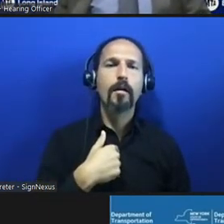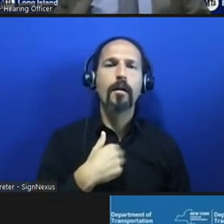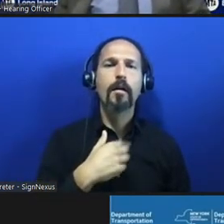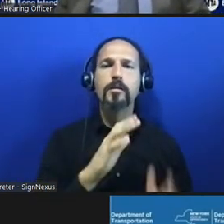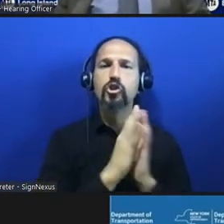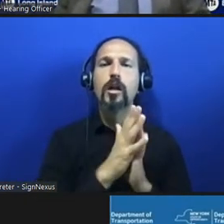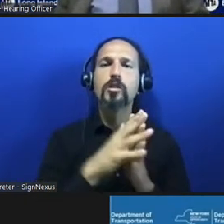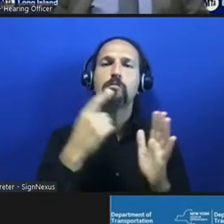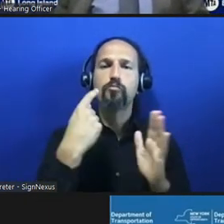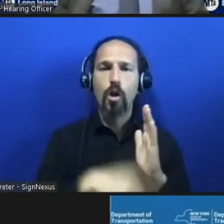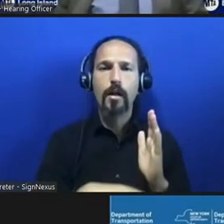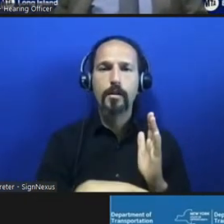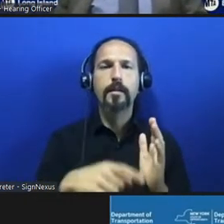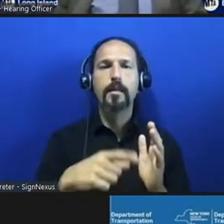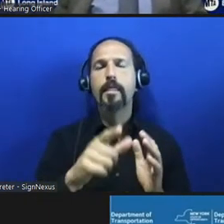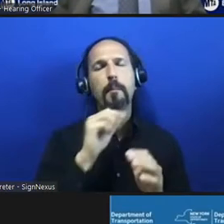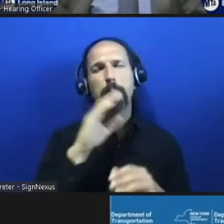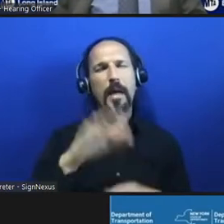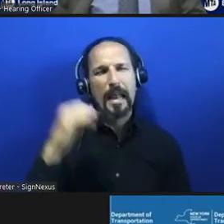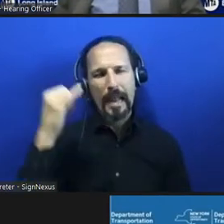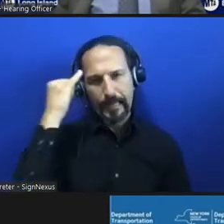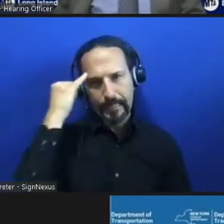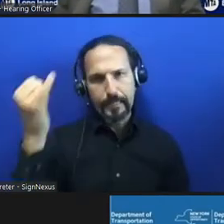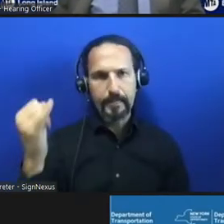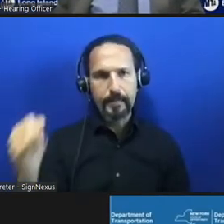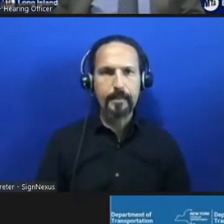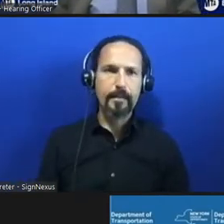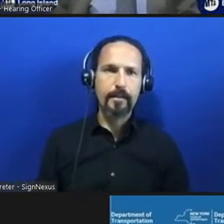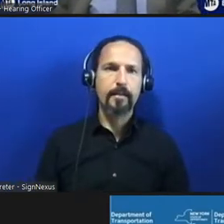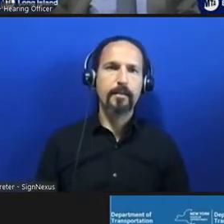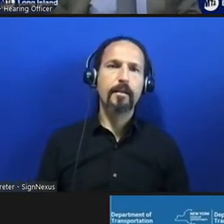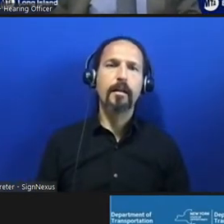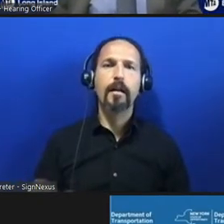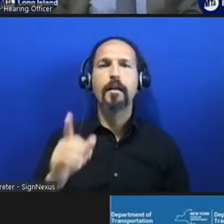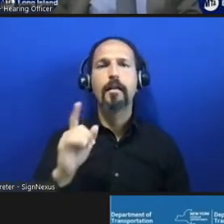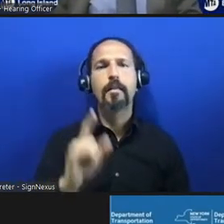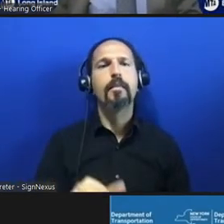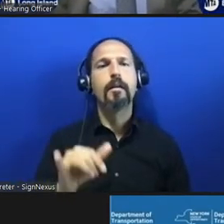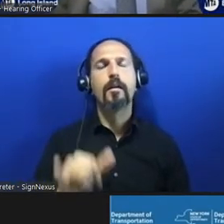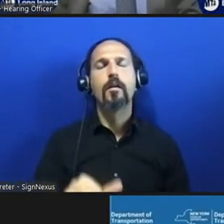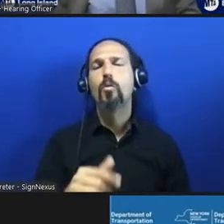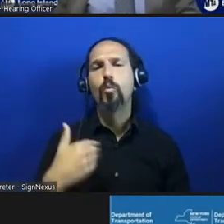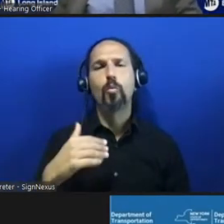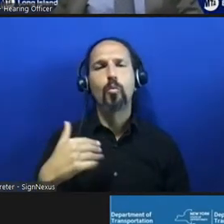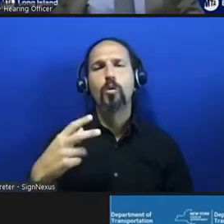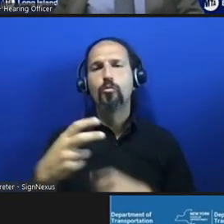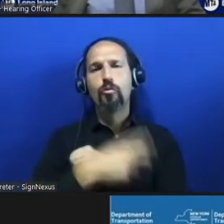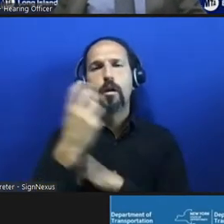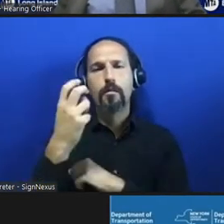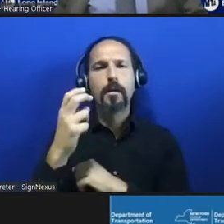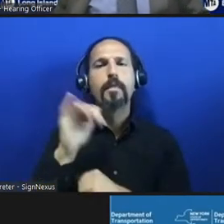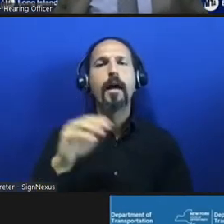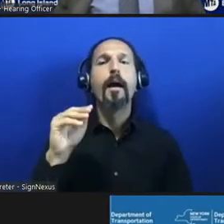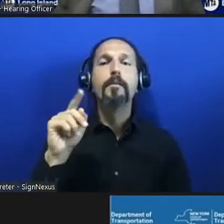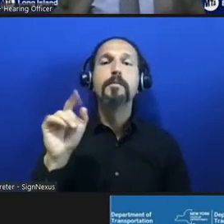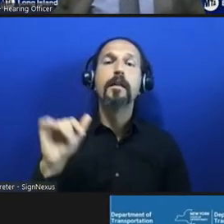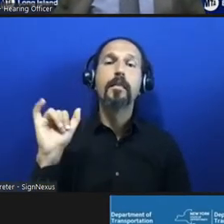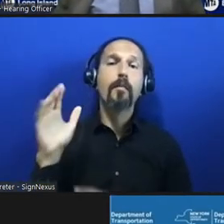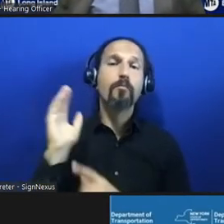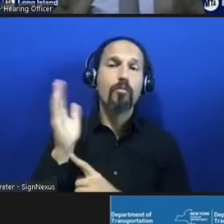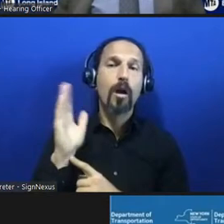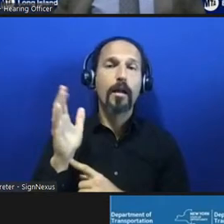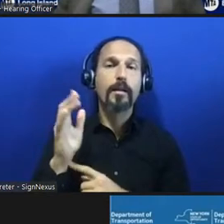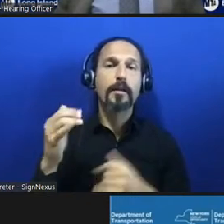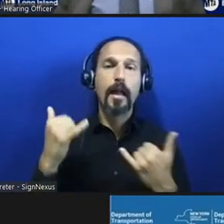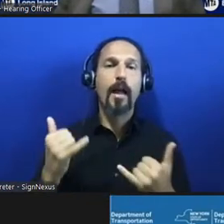just want to say that congestion pricing is a very bad idea a proposal is highly robbery the MTA presentation is